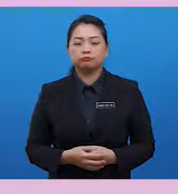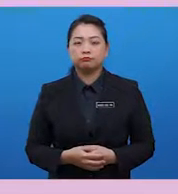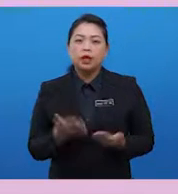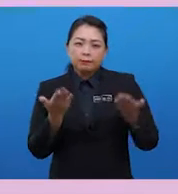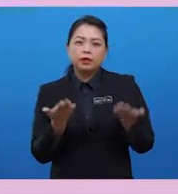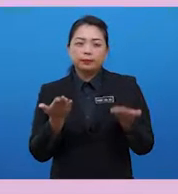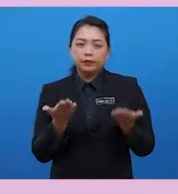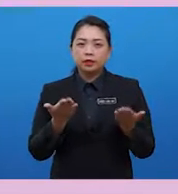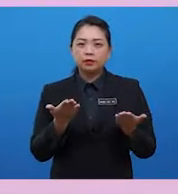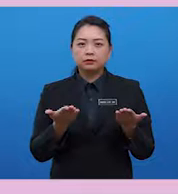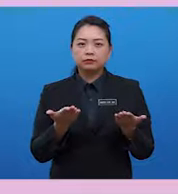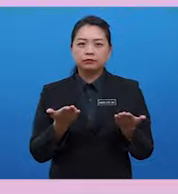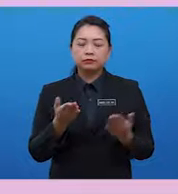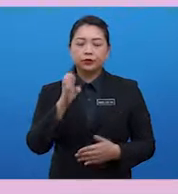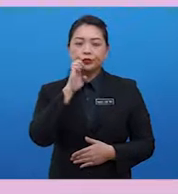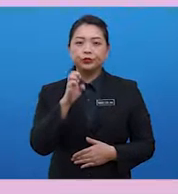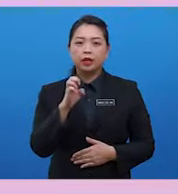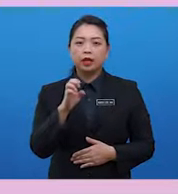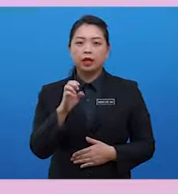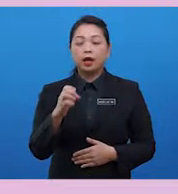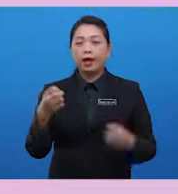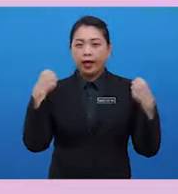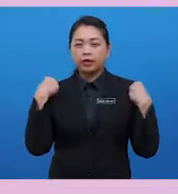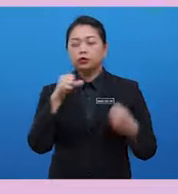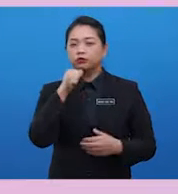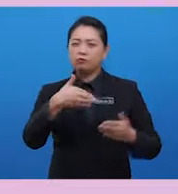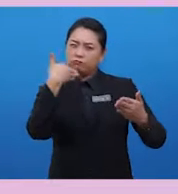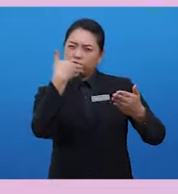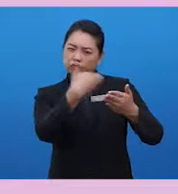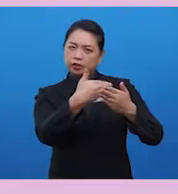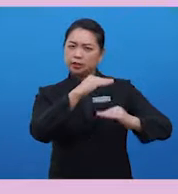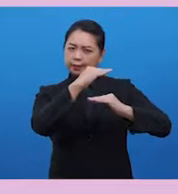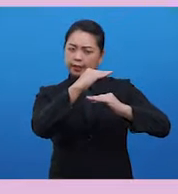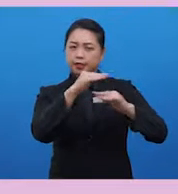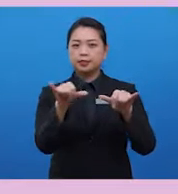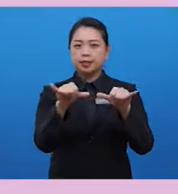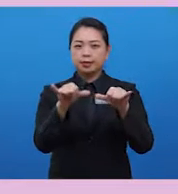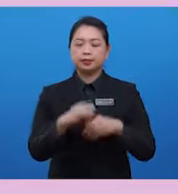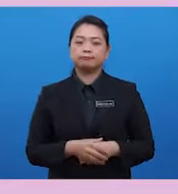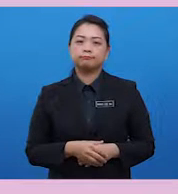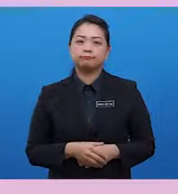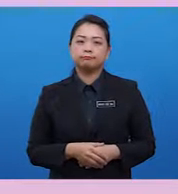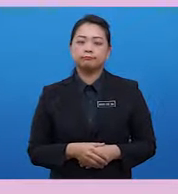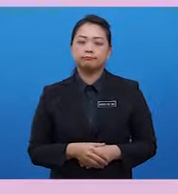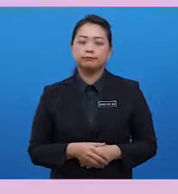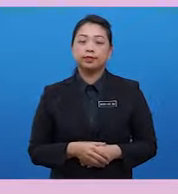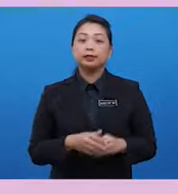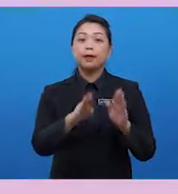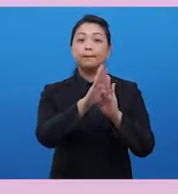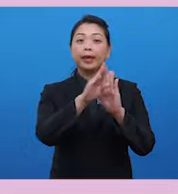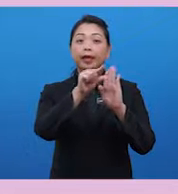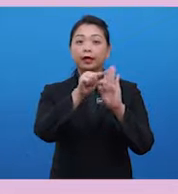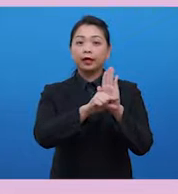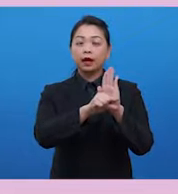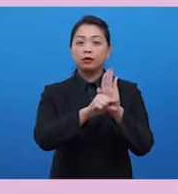Maybe she has not reached her target size. The background story of